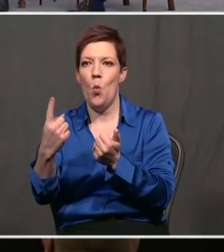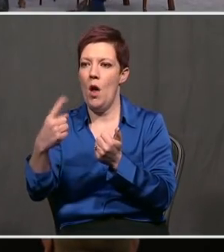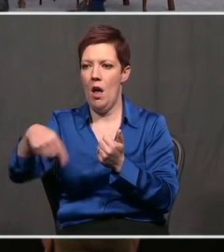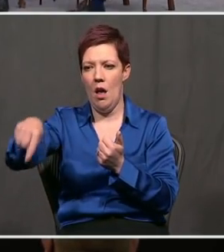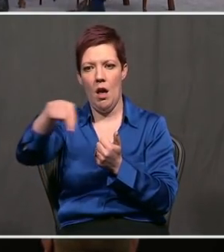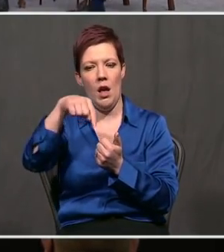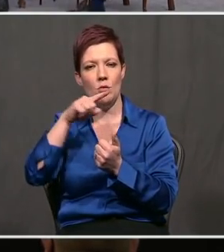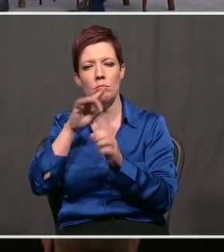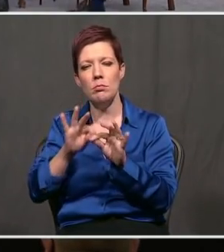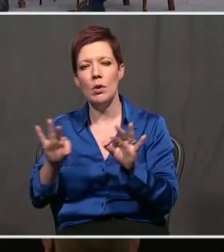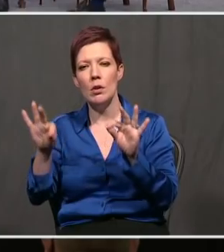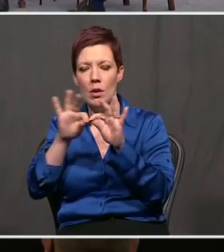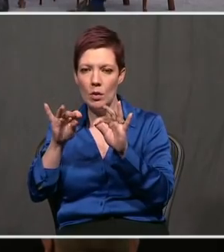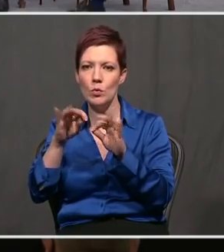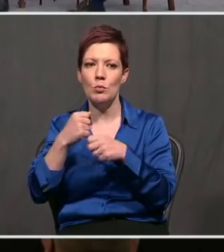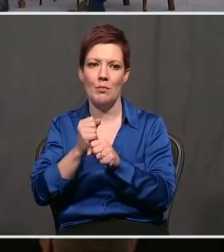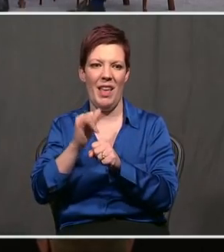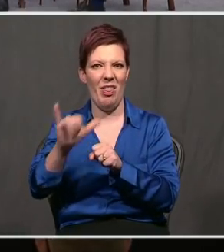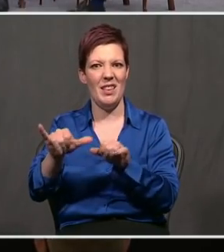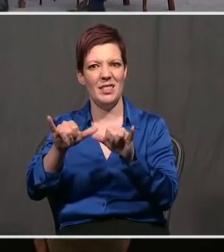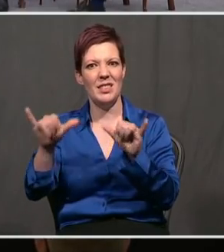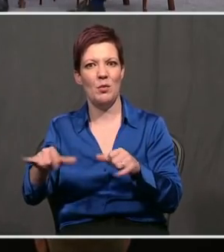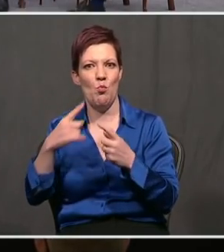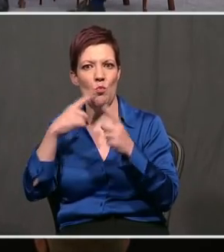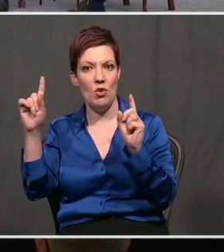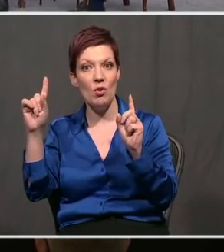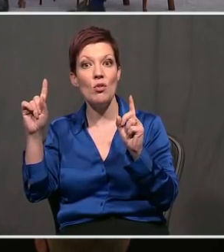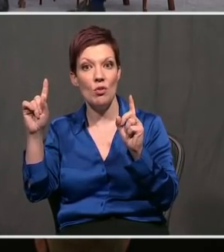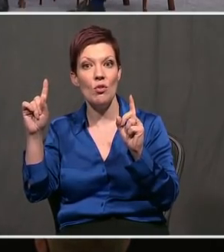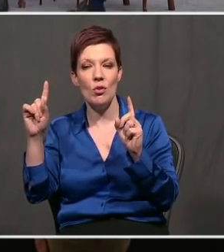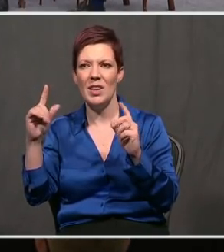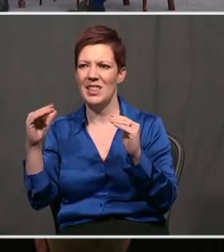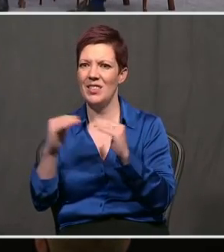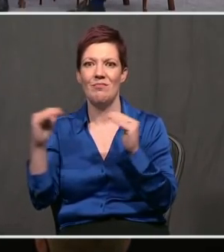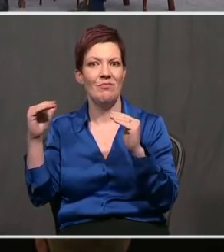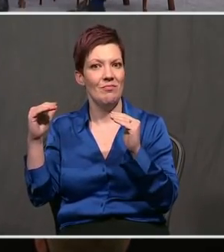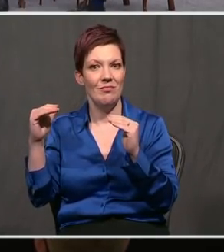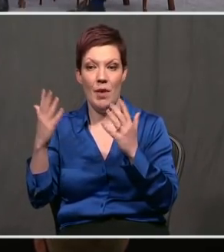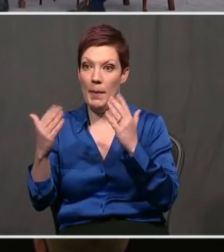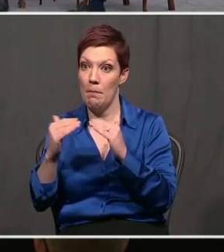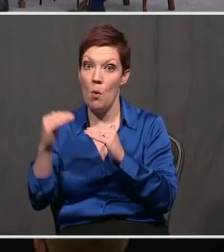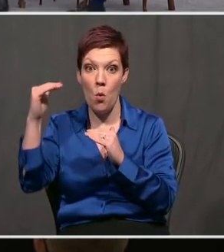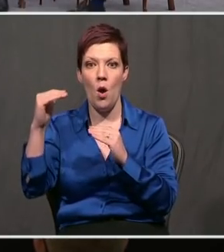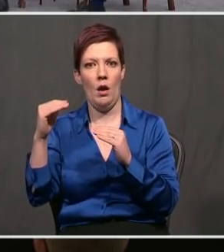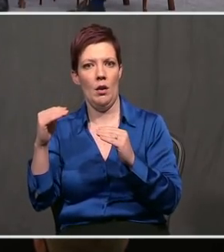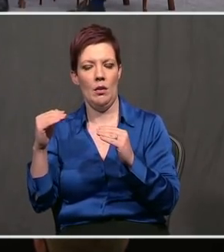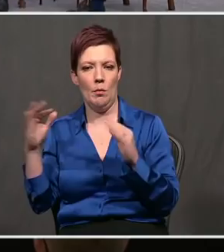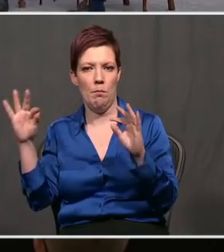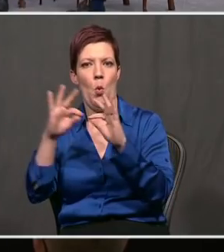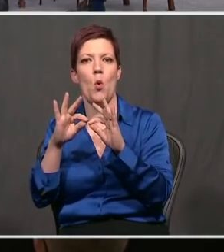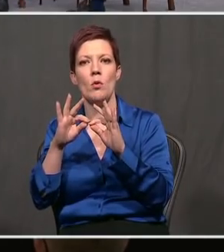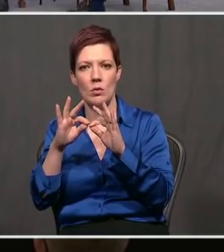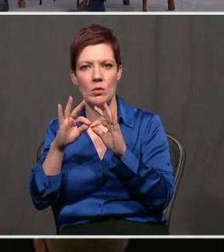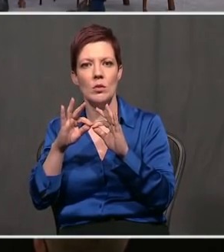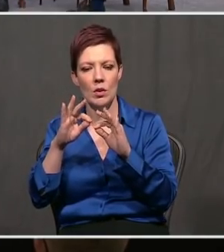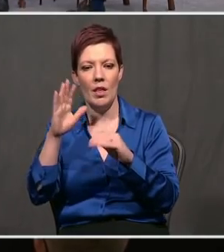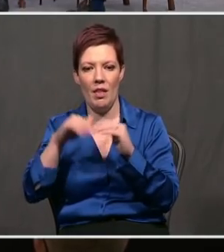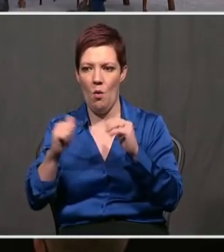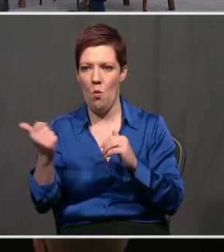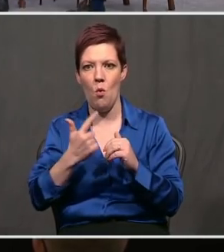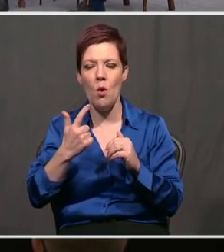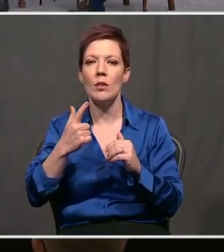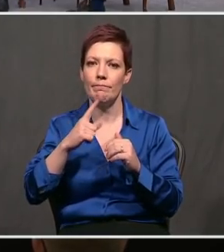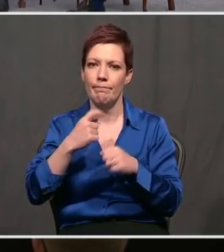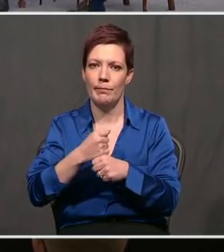in the hospital, the nursing home, what have you, work, and are just as important, if not more often, than everybody else to make sure they get